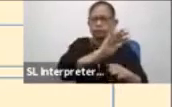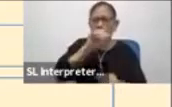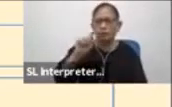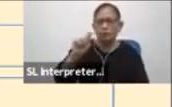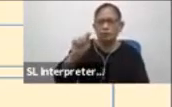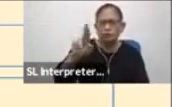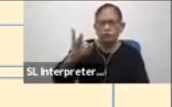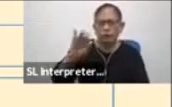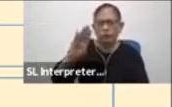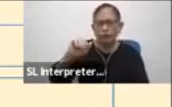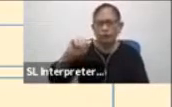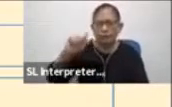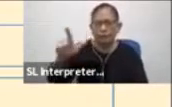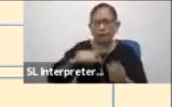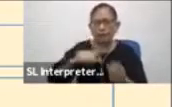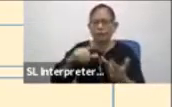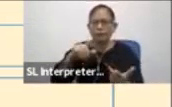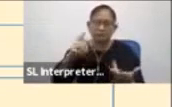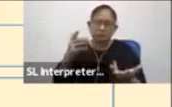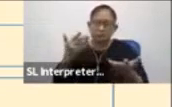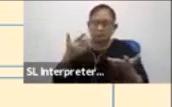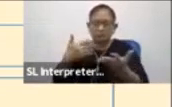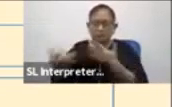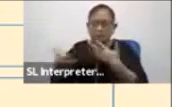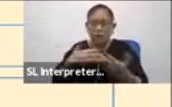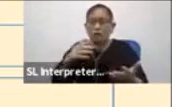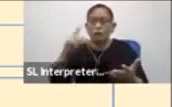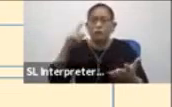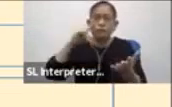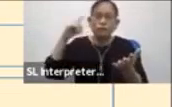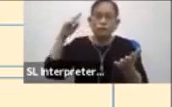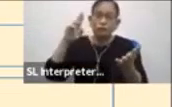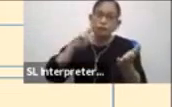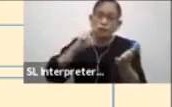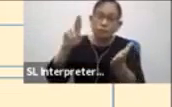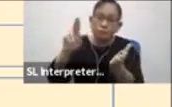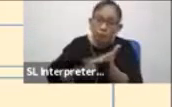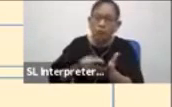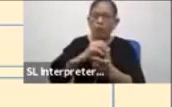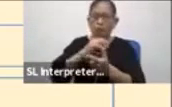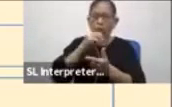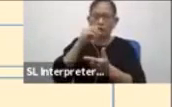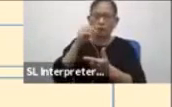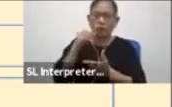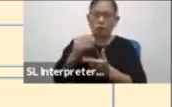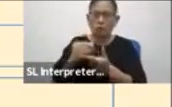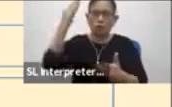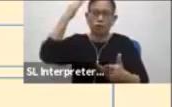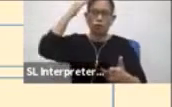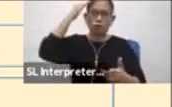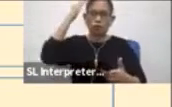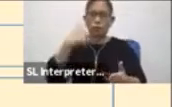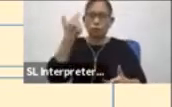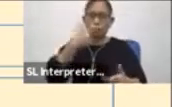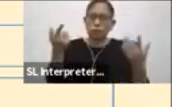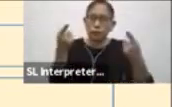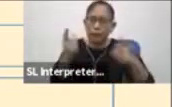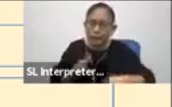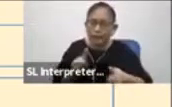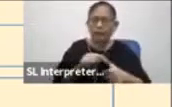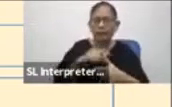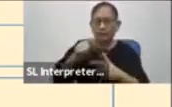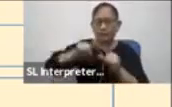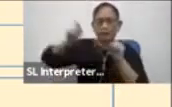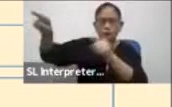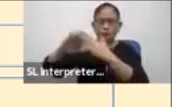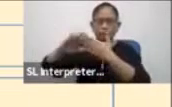perpetrator, if caught or whose identity is known, will be brought before the head of the customary community to get punished,